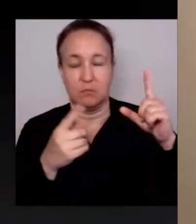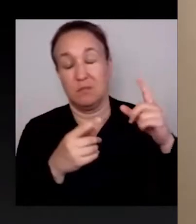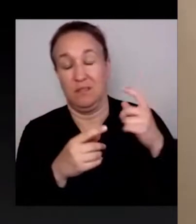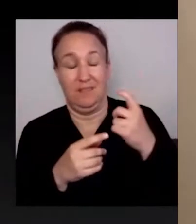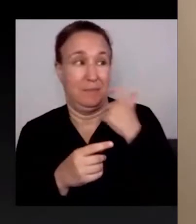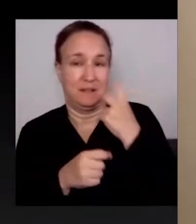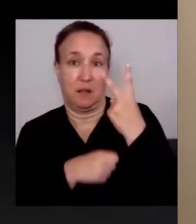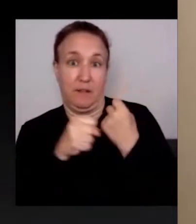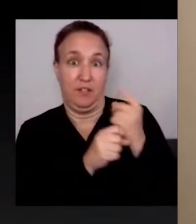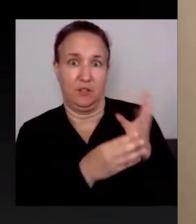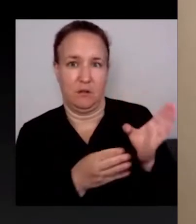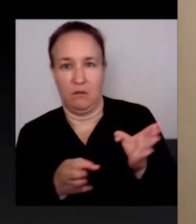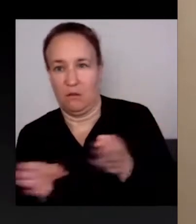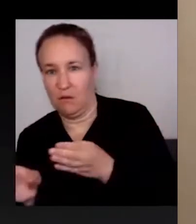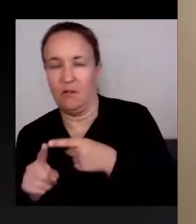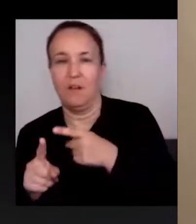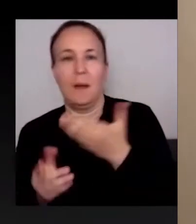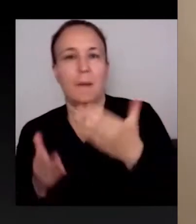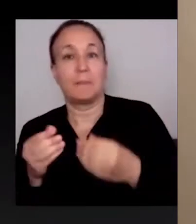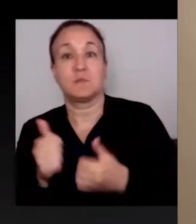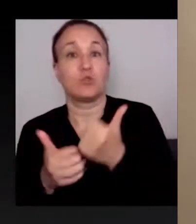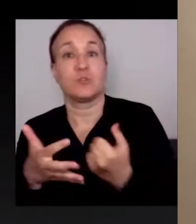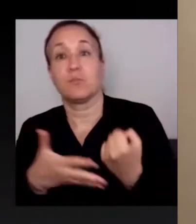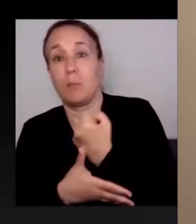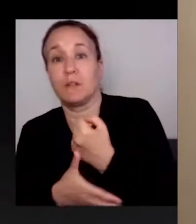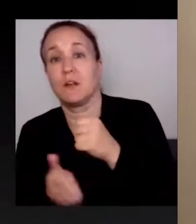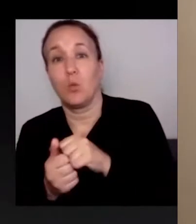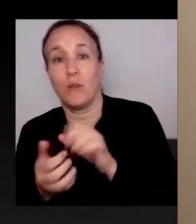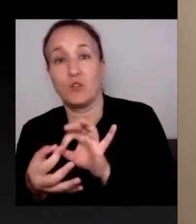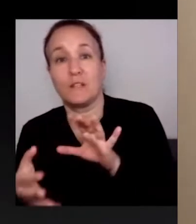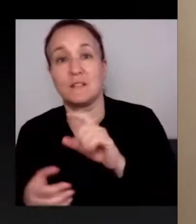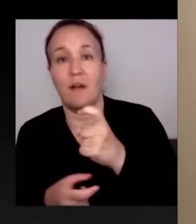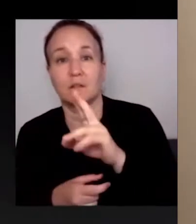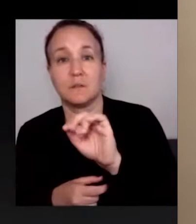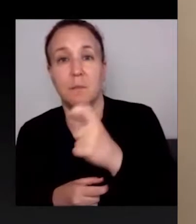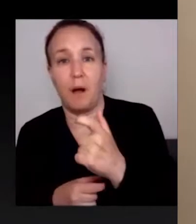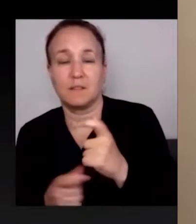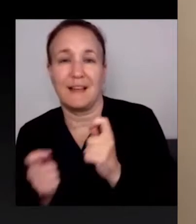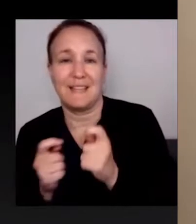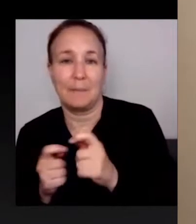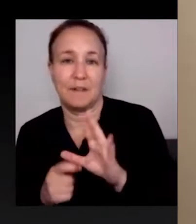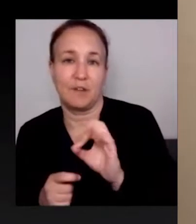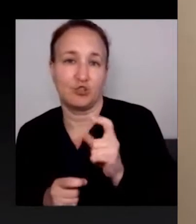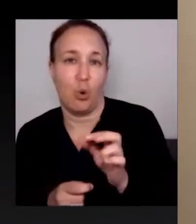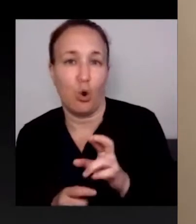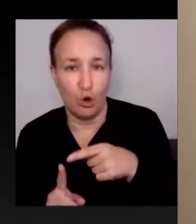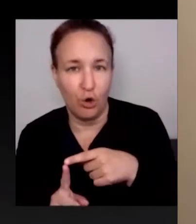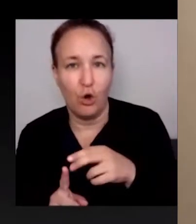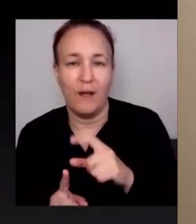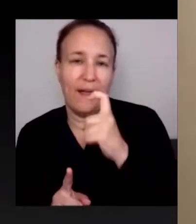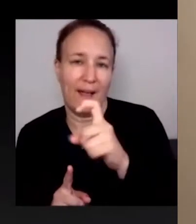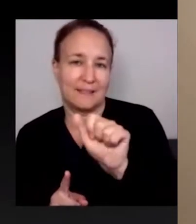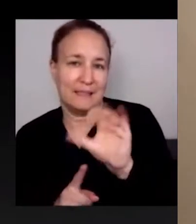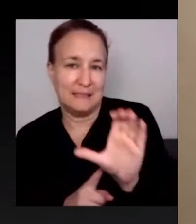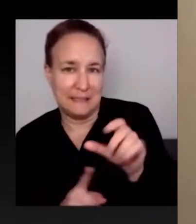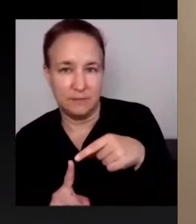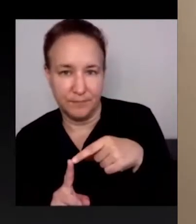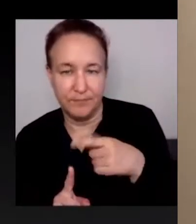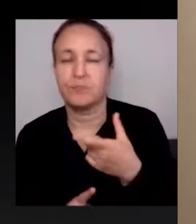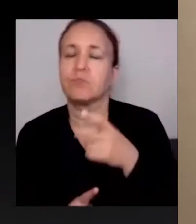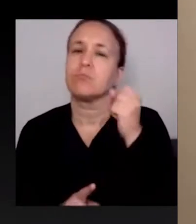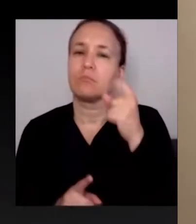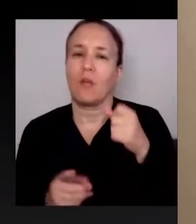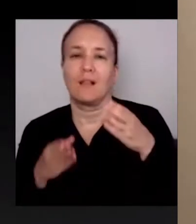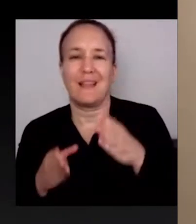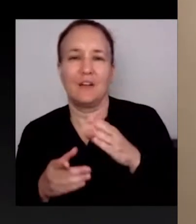years, perhaps most prominently with the release of the Xbox Adaptive Controller, or XAC, which allows certain